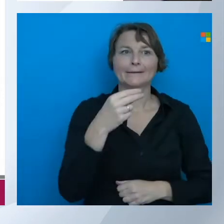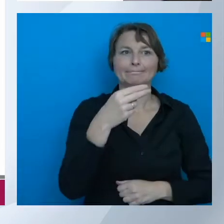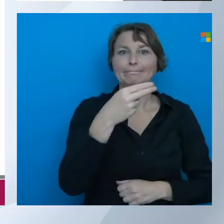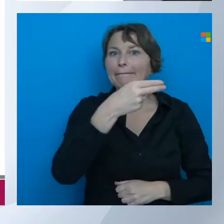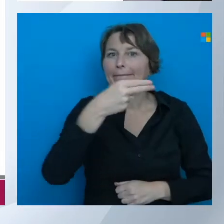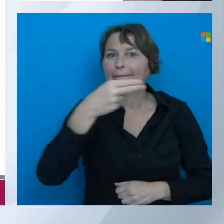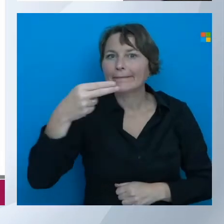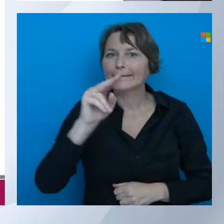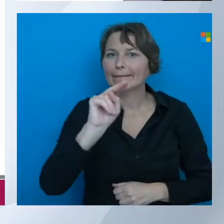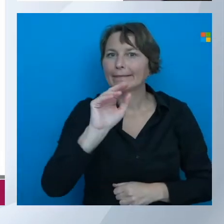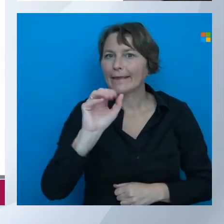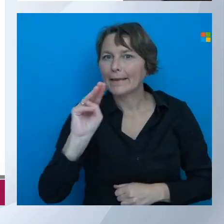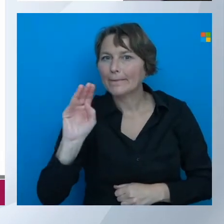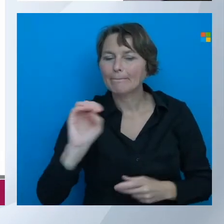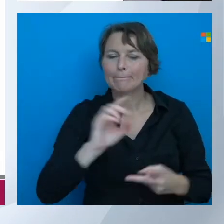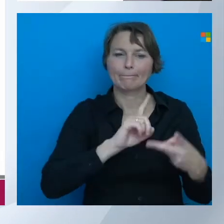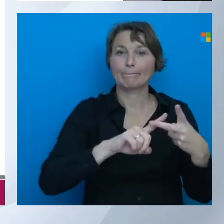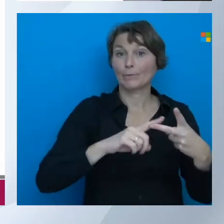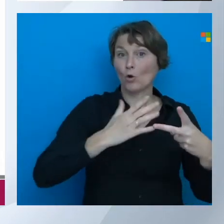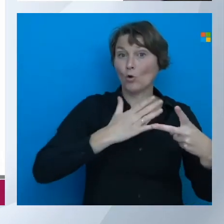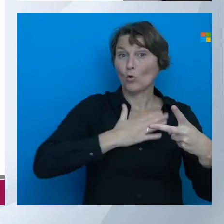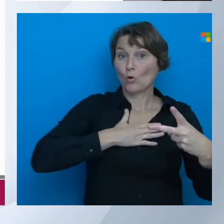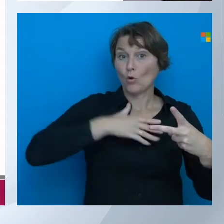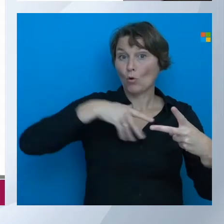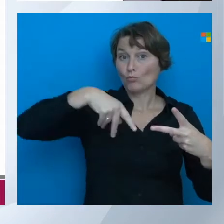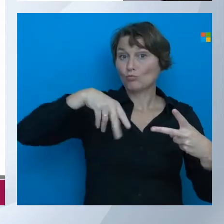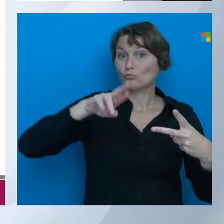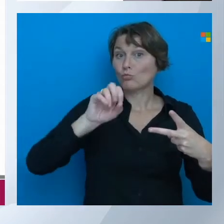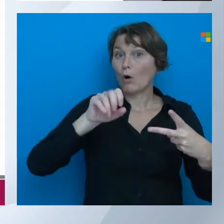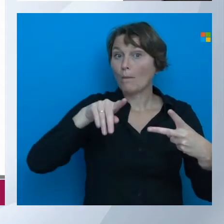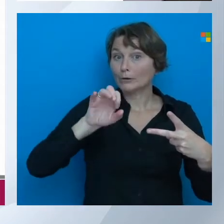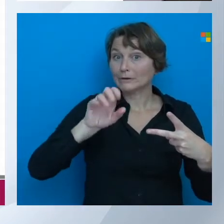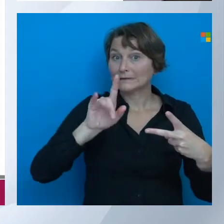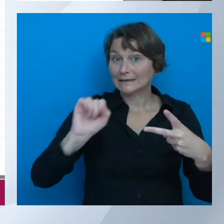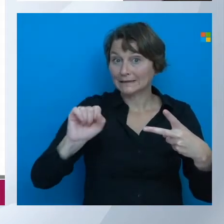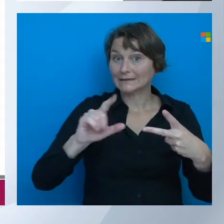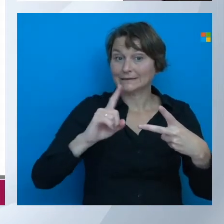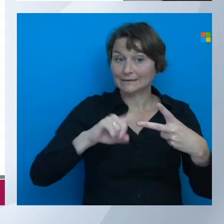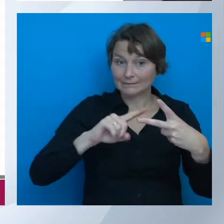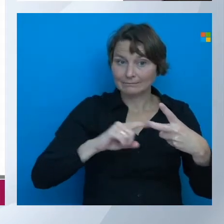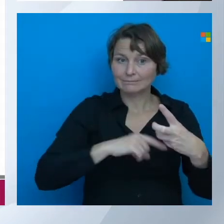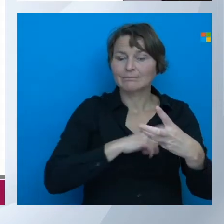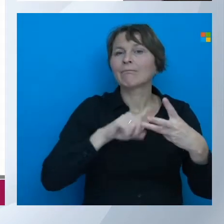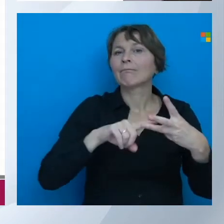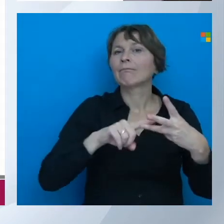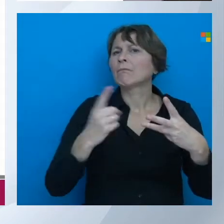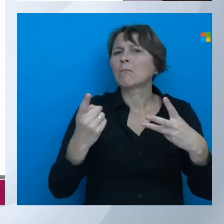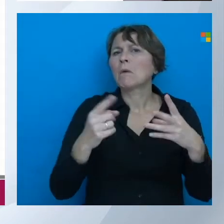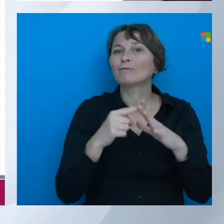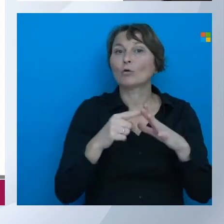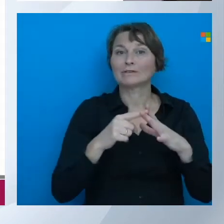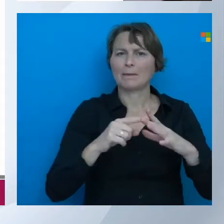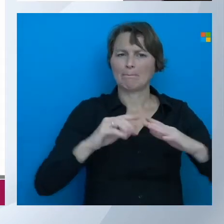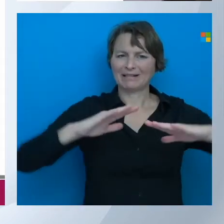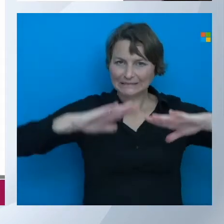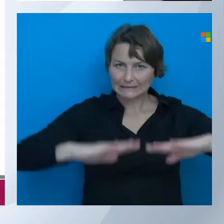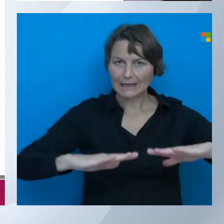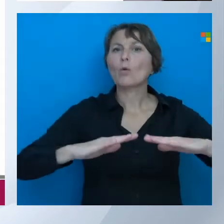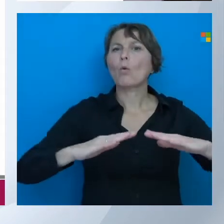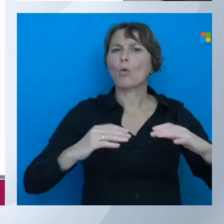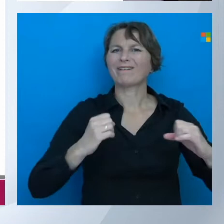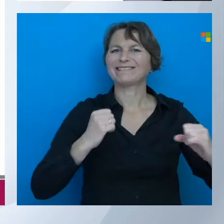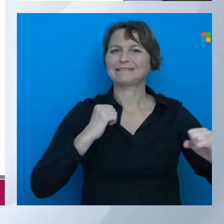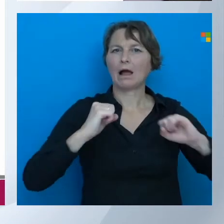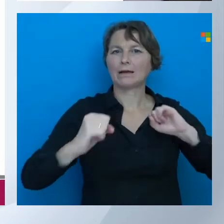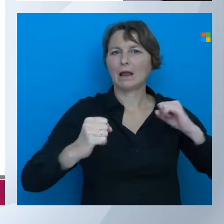the properties itself of your public IP address, for instance, whether or not it's a static or dynamic IP address, and IP